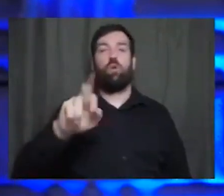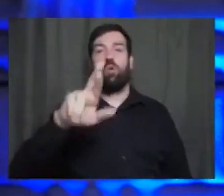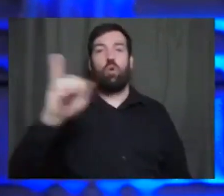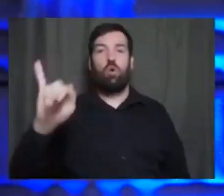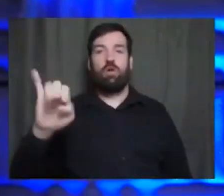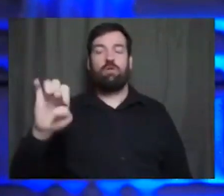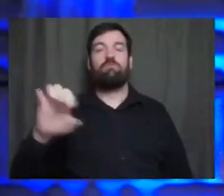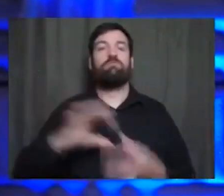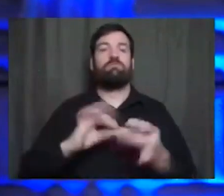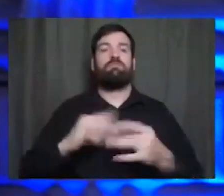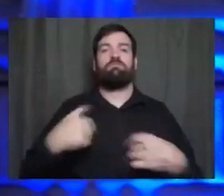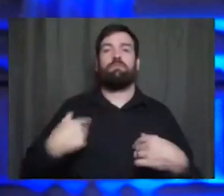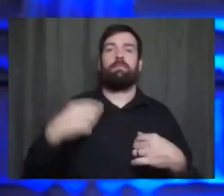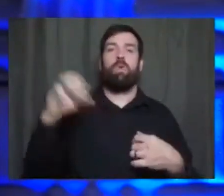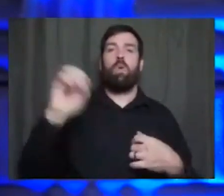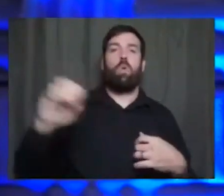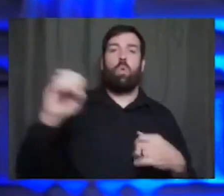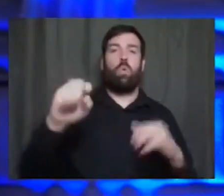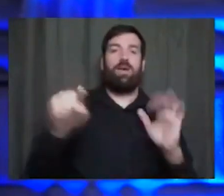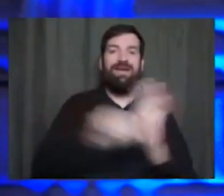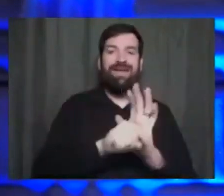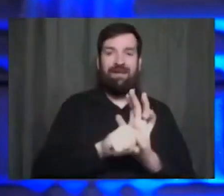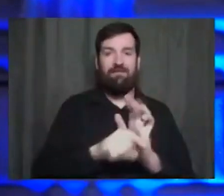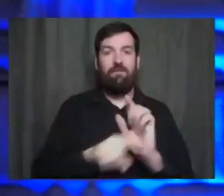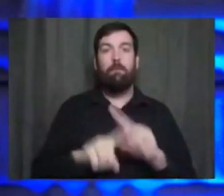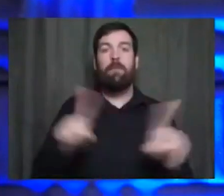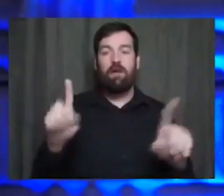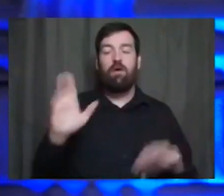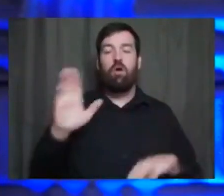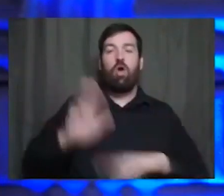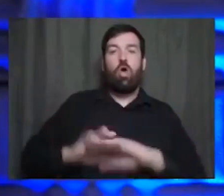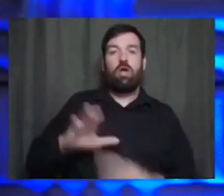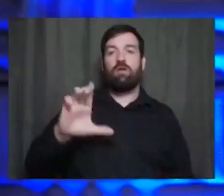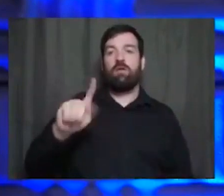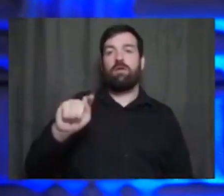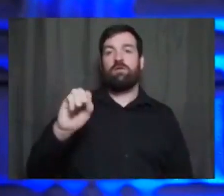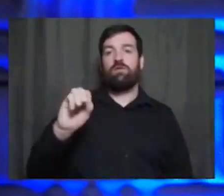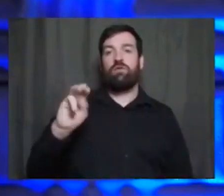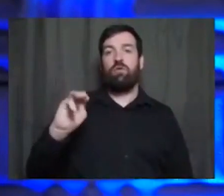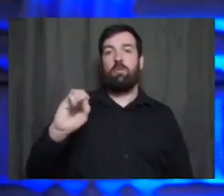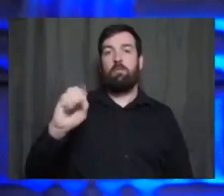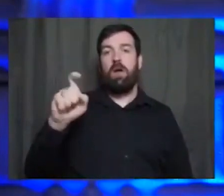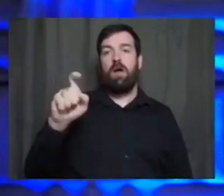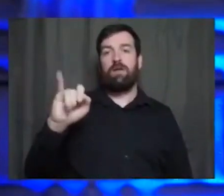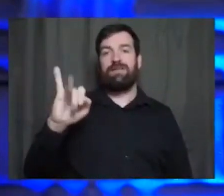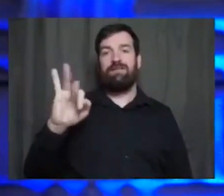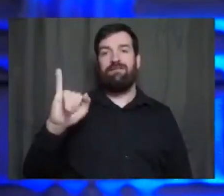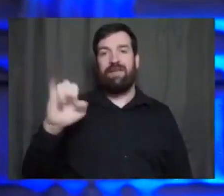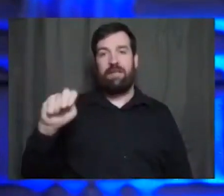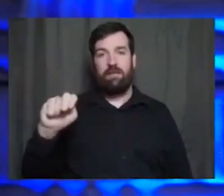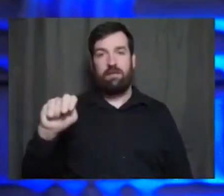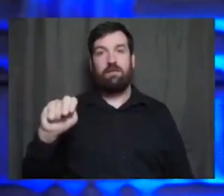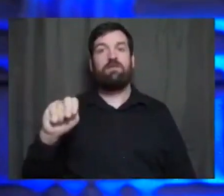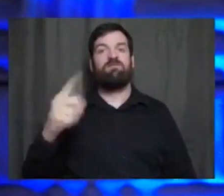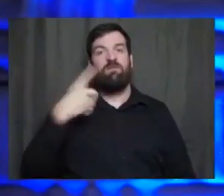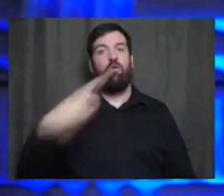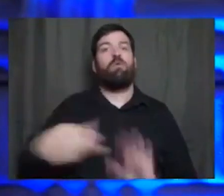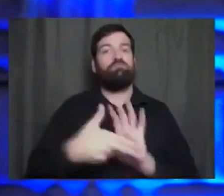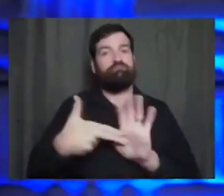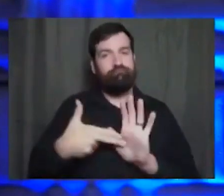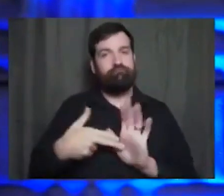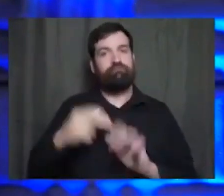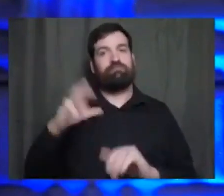negative, but am on tamoxifen for breast cancer diagnosed last year. I was told last year I cannot donate for a